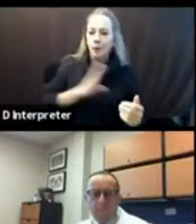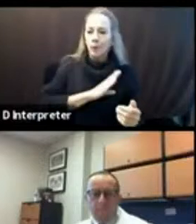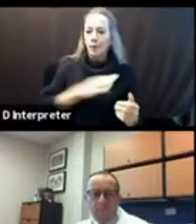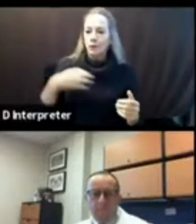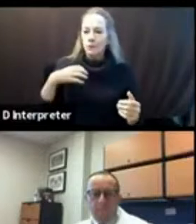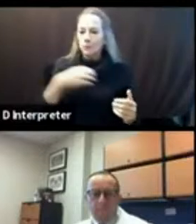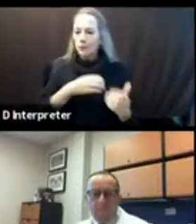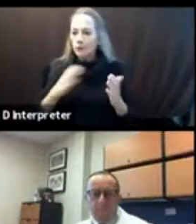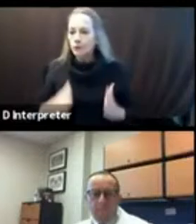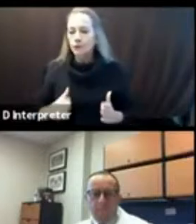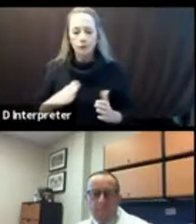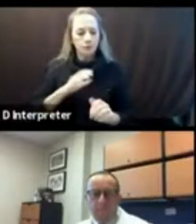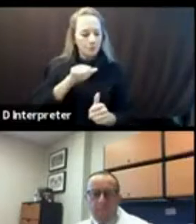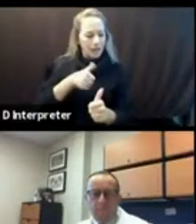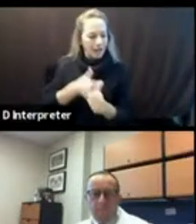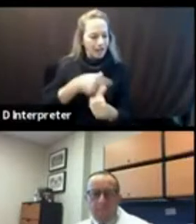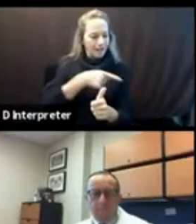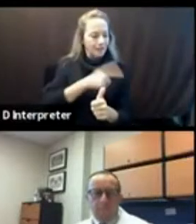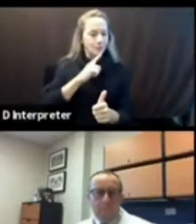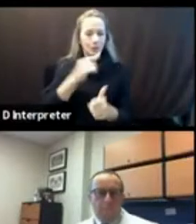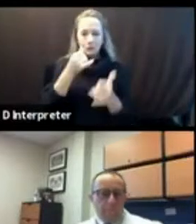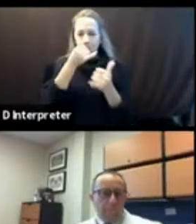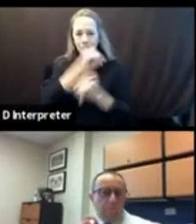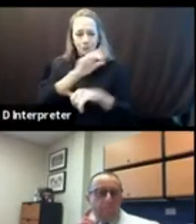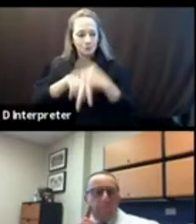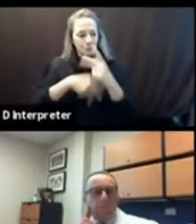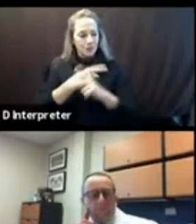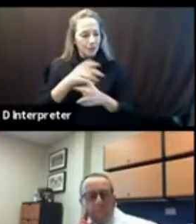reckless behavior. Thank you.